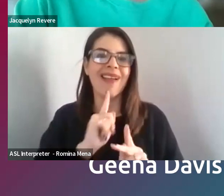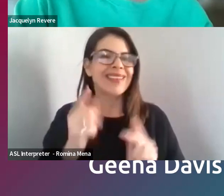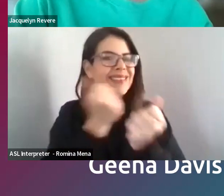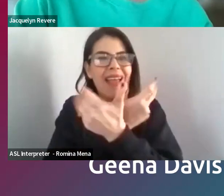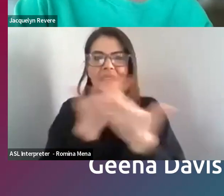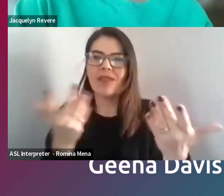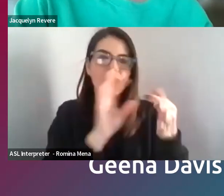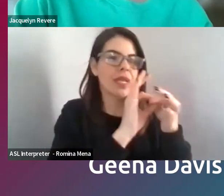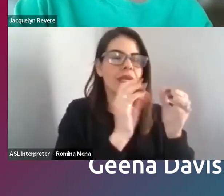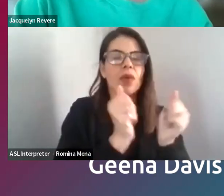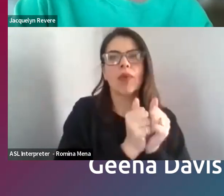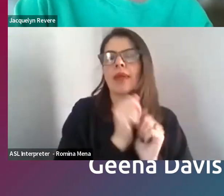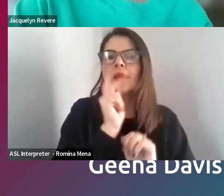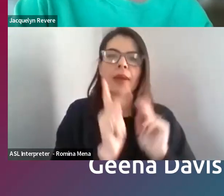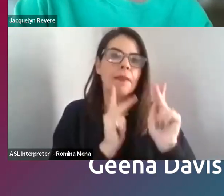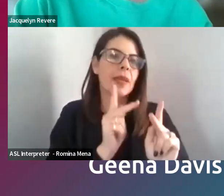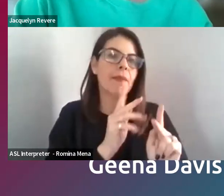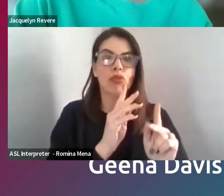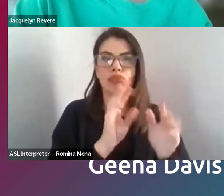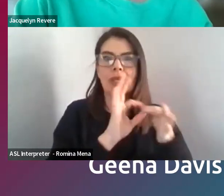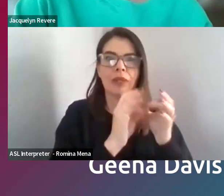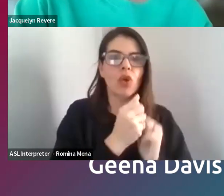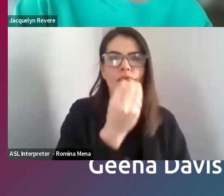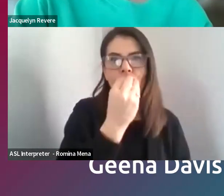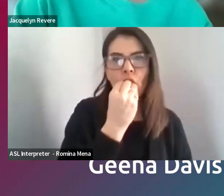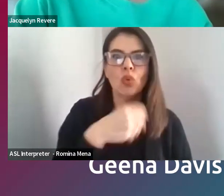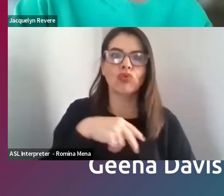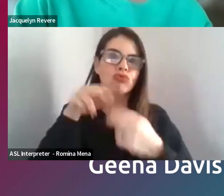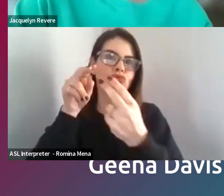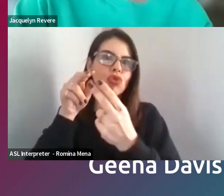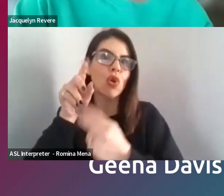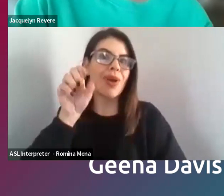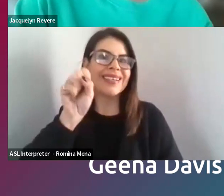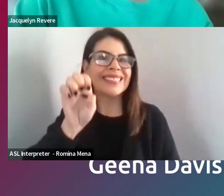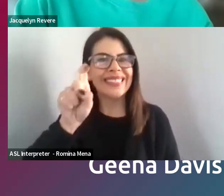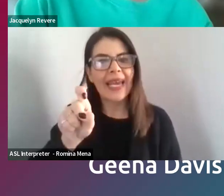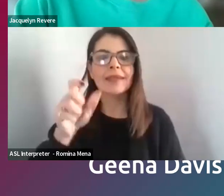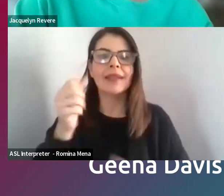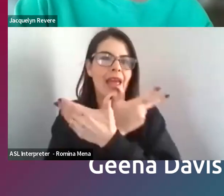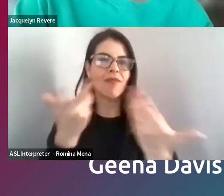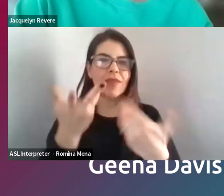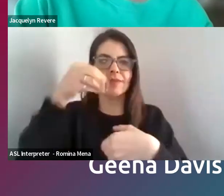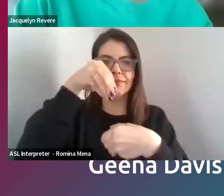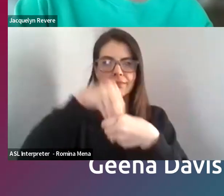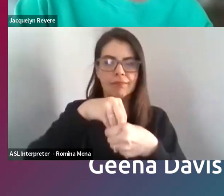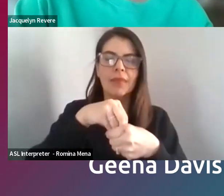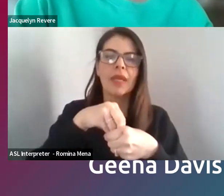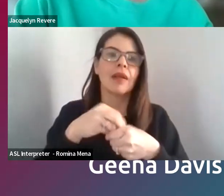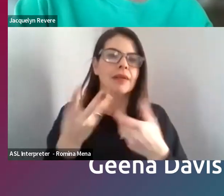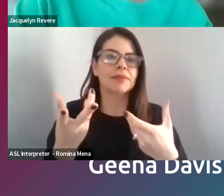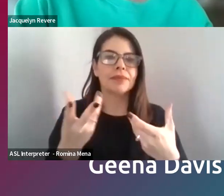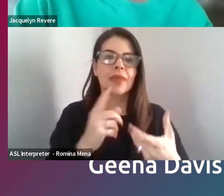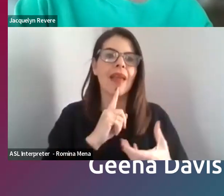from conversations around food to sex and everything in between. And those